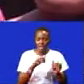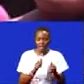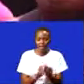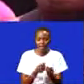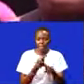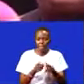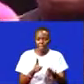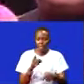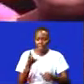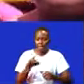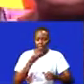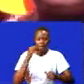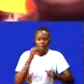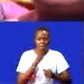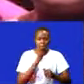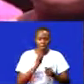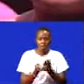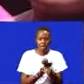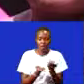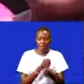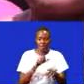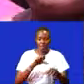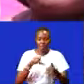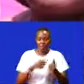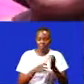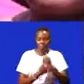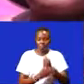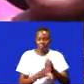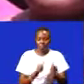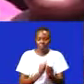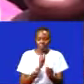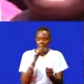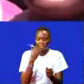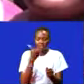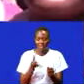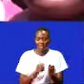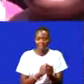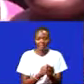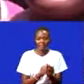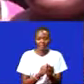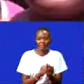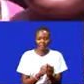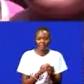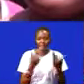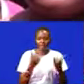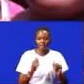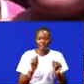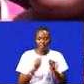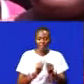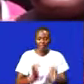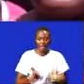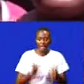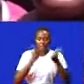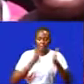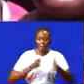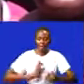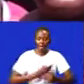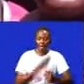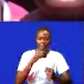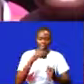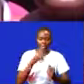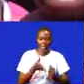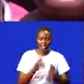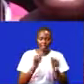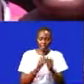at kuro dala wakoni, blue economy wach marech, kuonde ma joa kikuro. Okiyudu ko wache yegi na mwenye. Kuro me wabiro kare joa mo yer mani